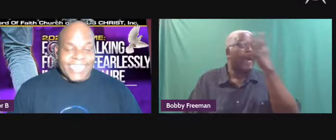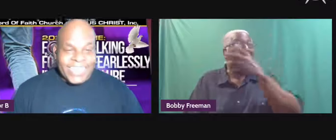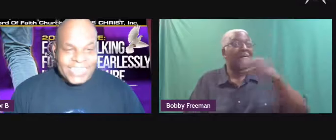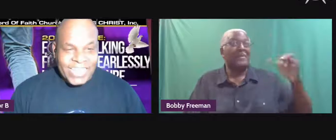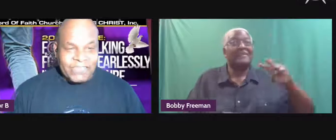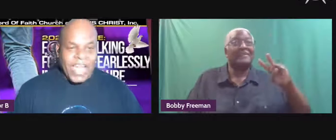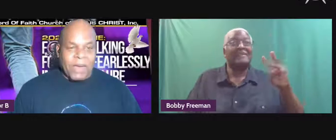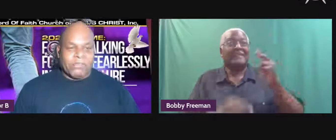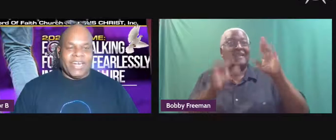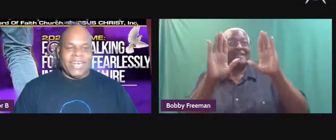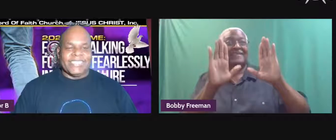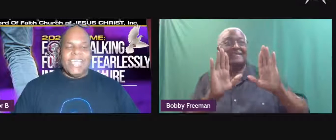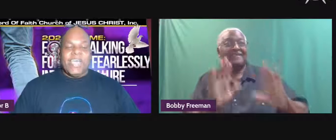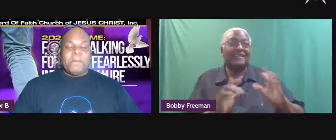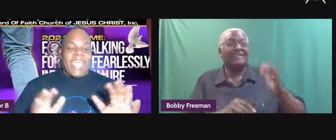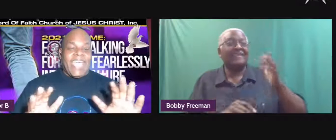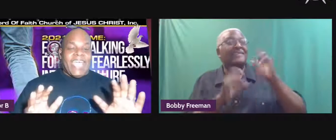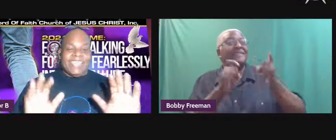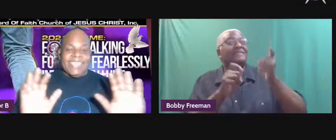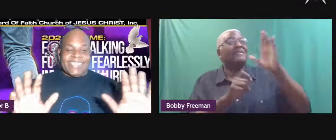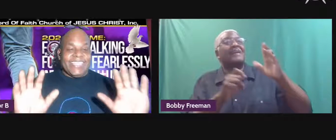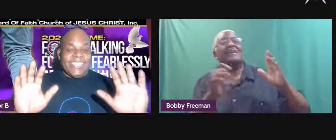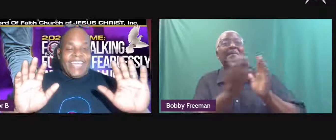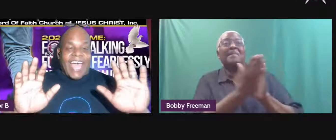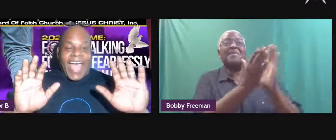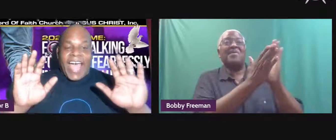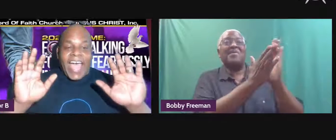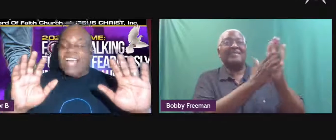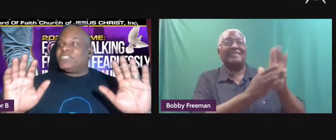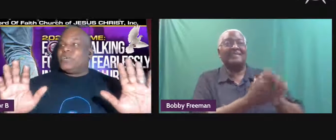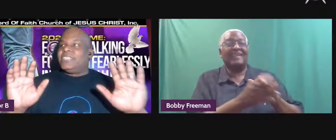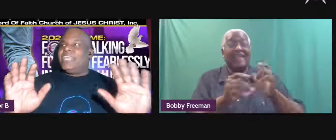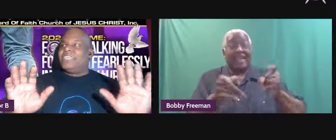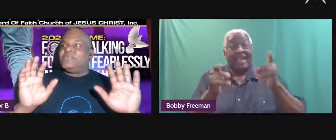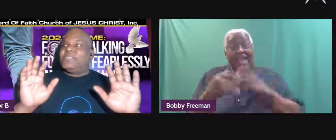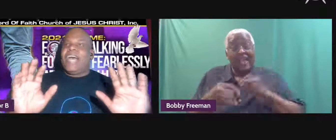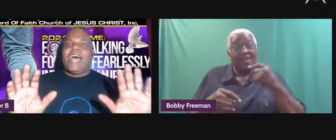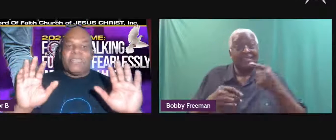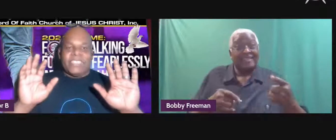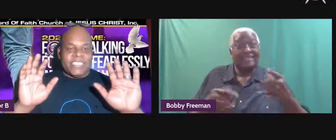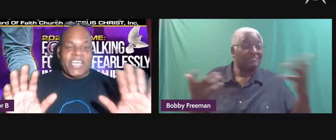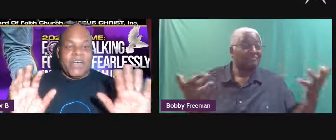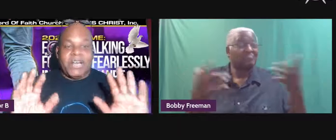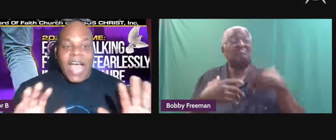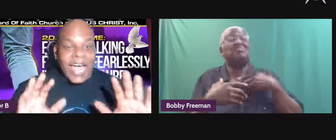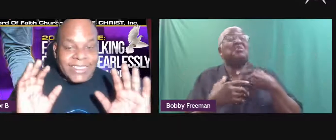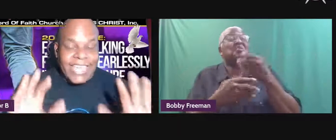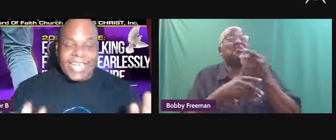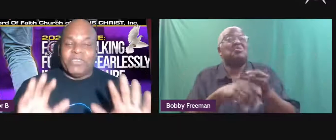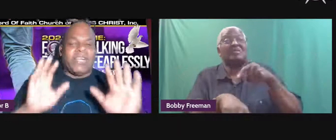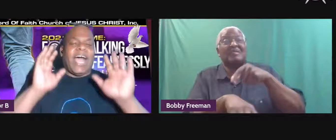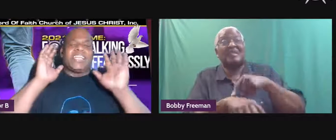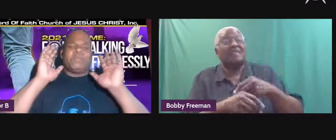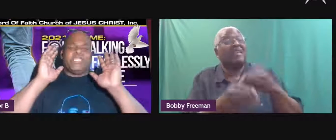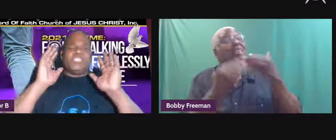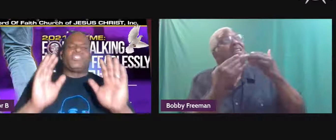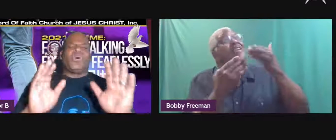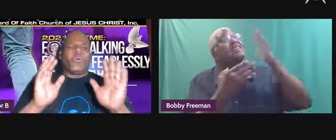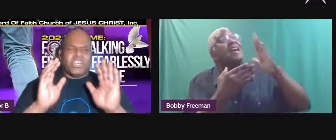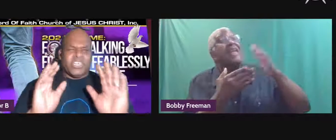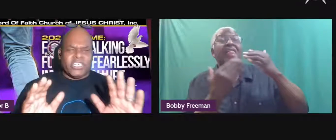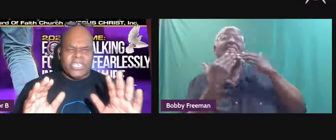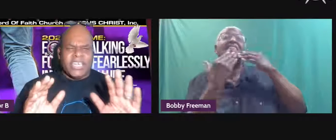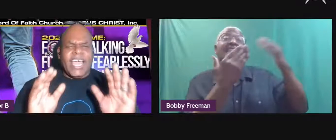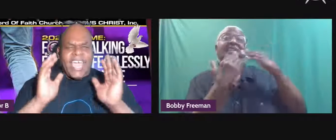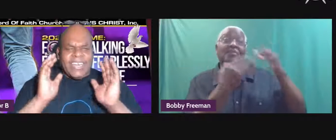second Sunday. Let's give God praise. Man, listen, I just want to take some time and just tell God, thank you. God has been